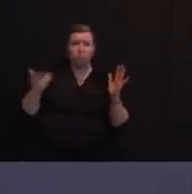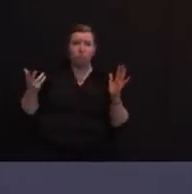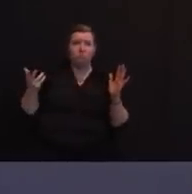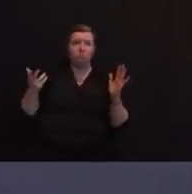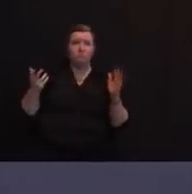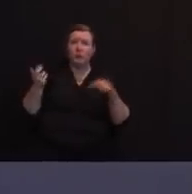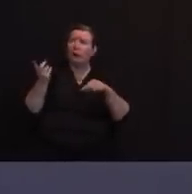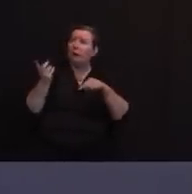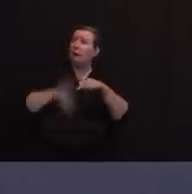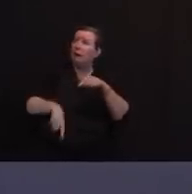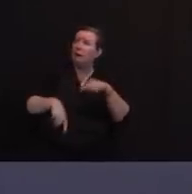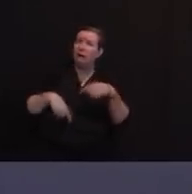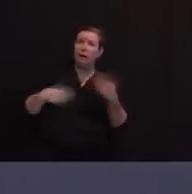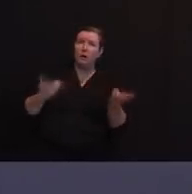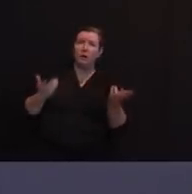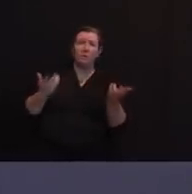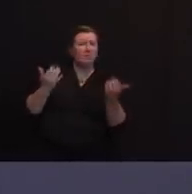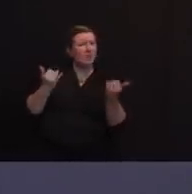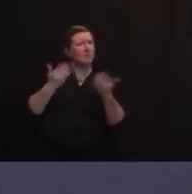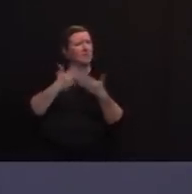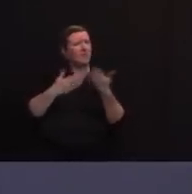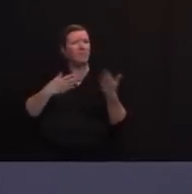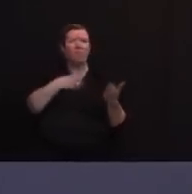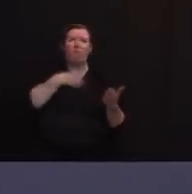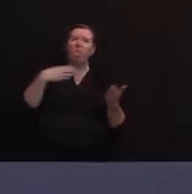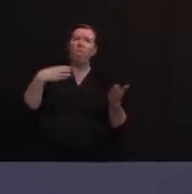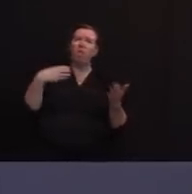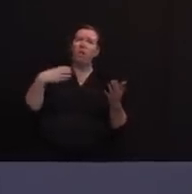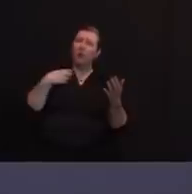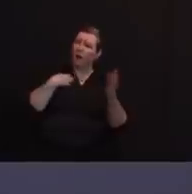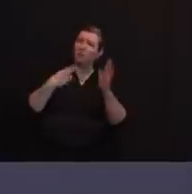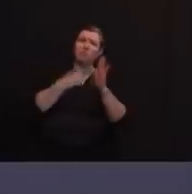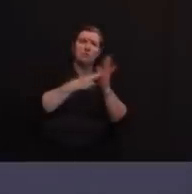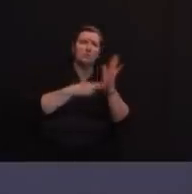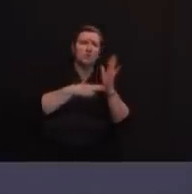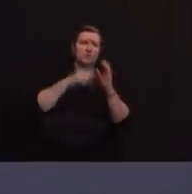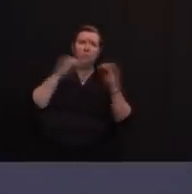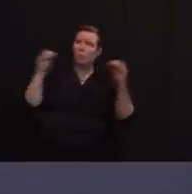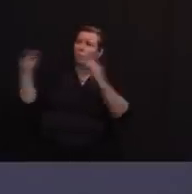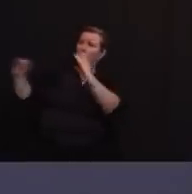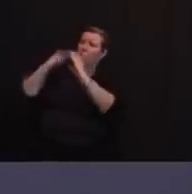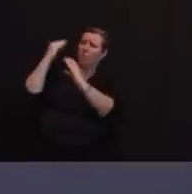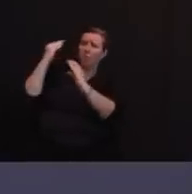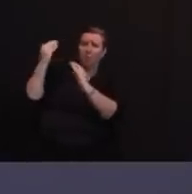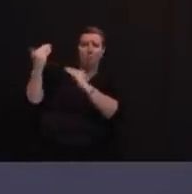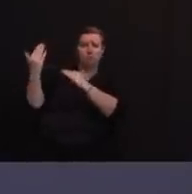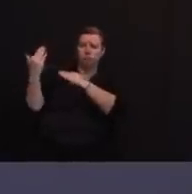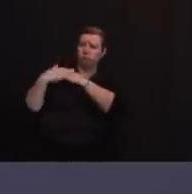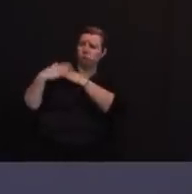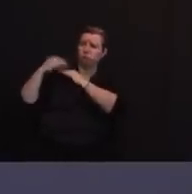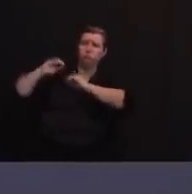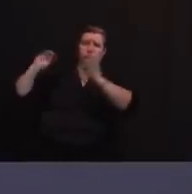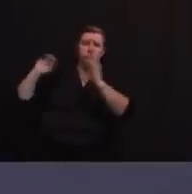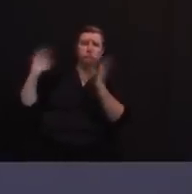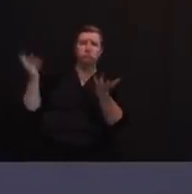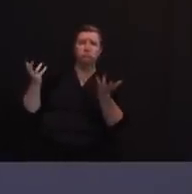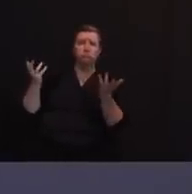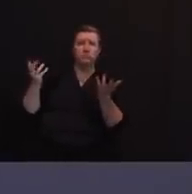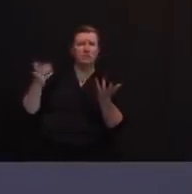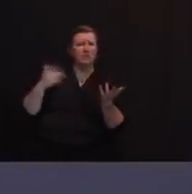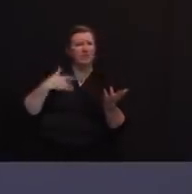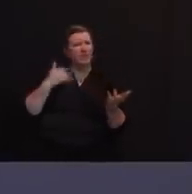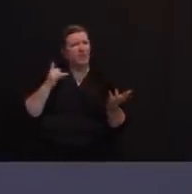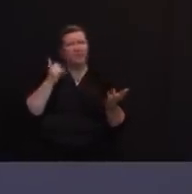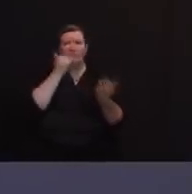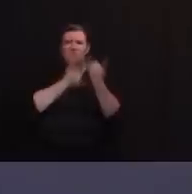get a confirmation email at all. How can these people check their specific registration if they're afraid that there was a mistake in this process? And with